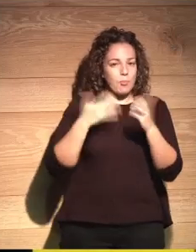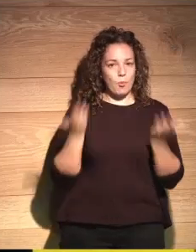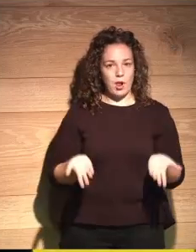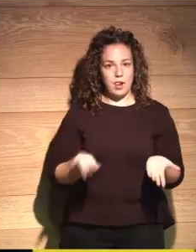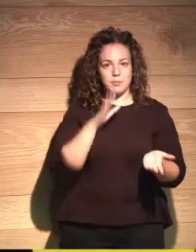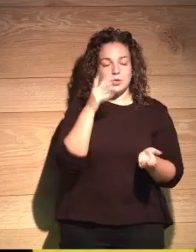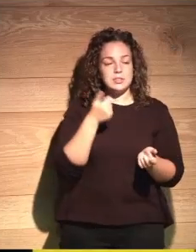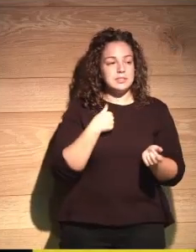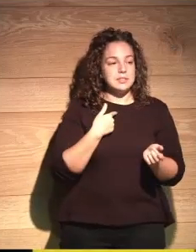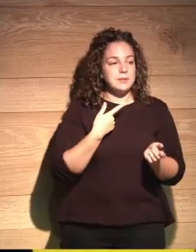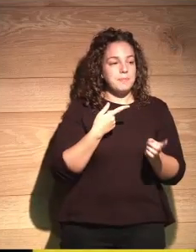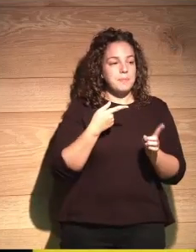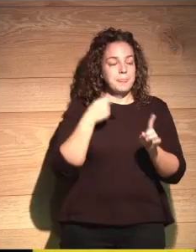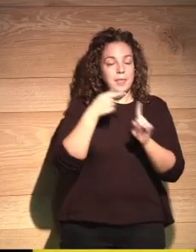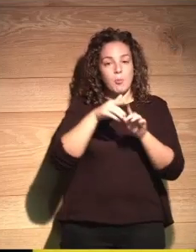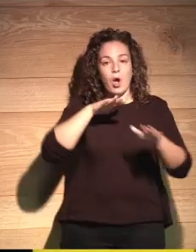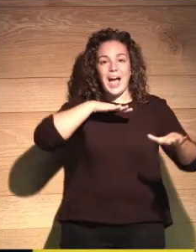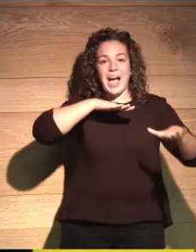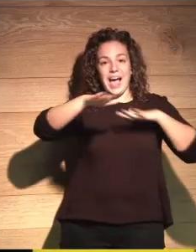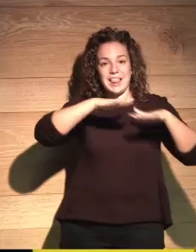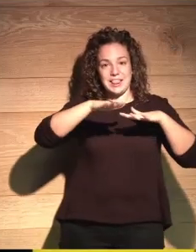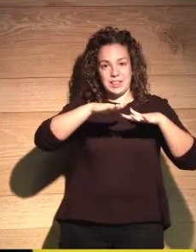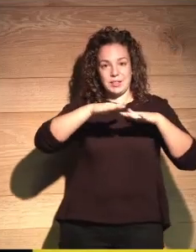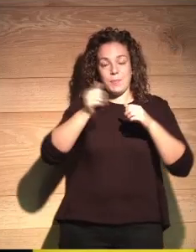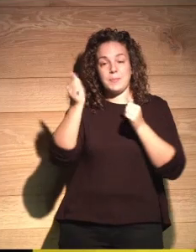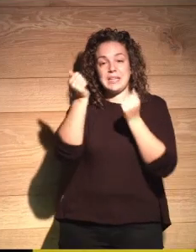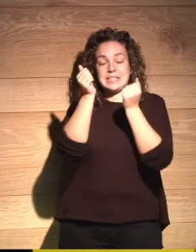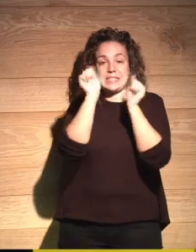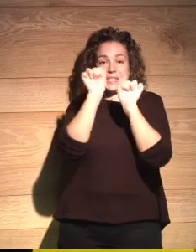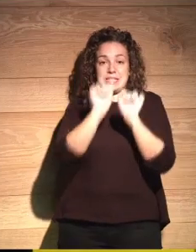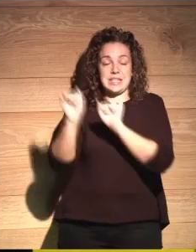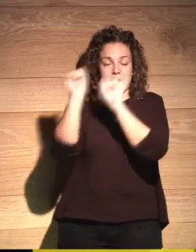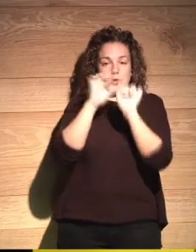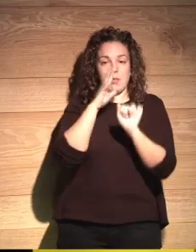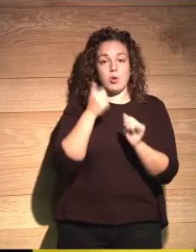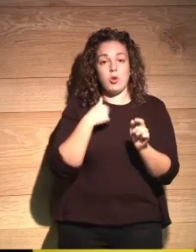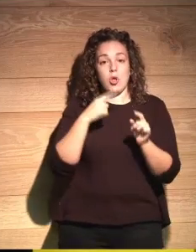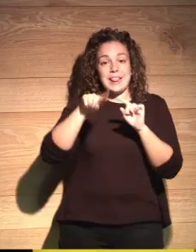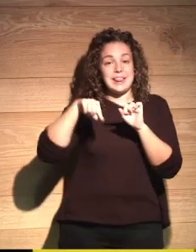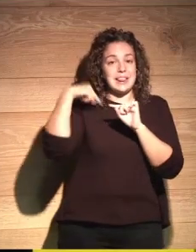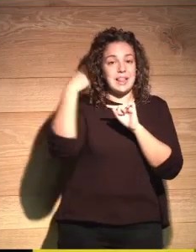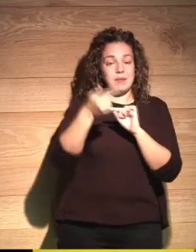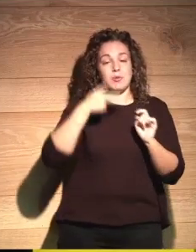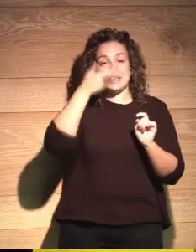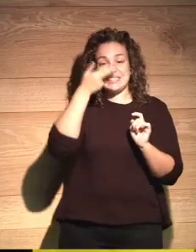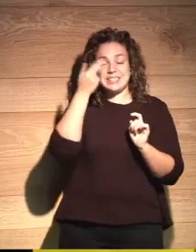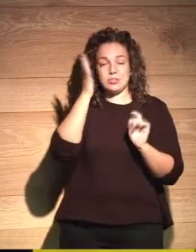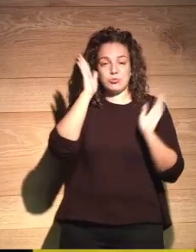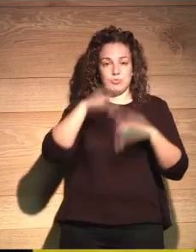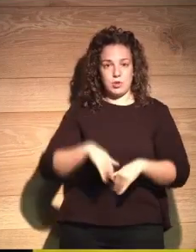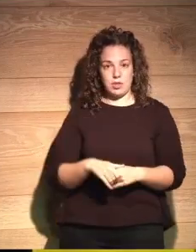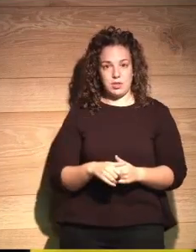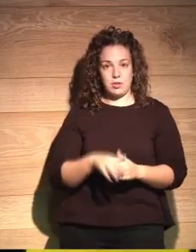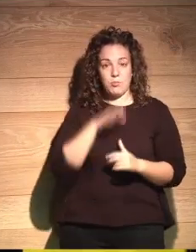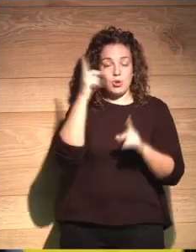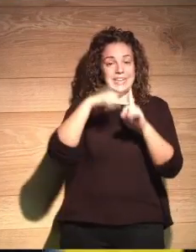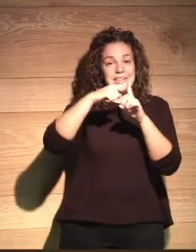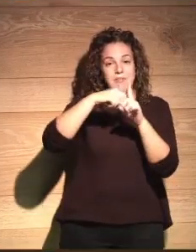and much nicer, but of course, they cannot pay for them. So the main goal is to generate those